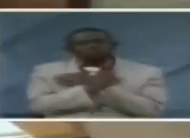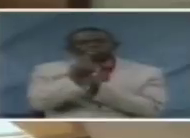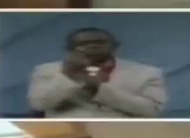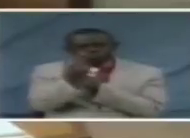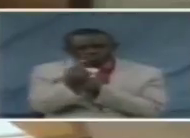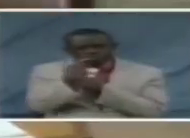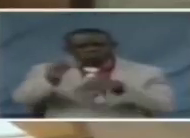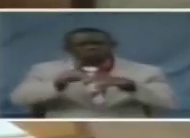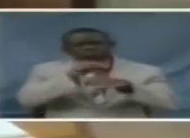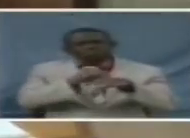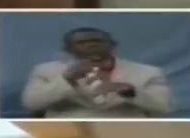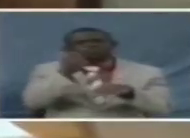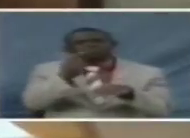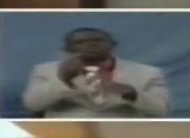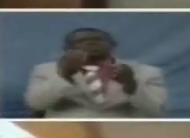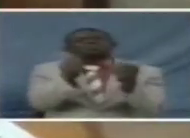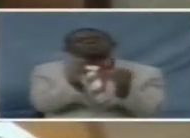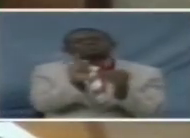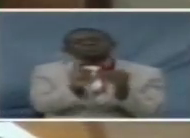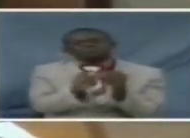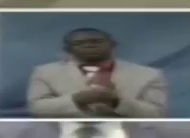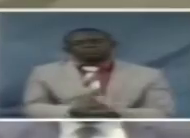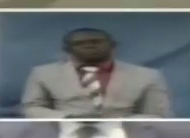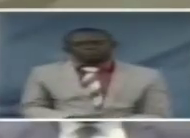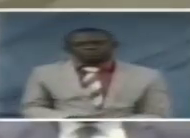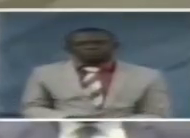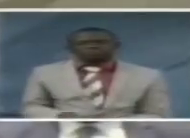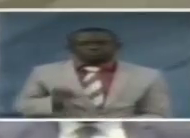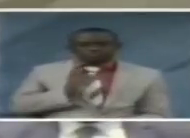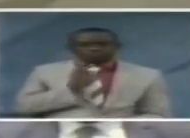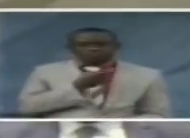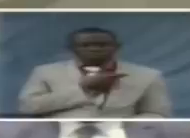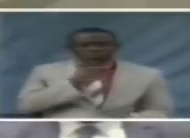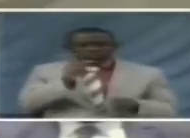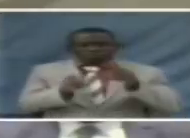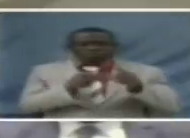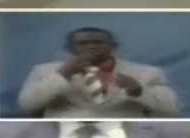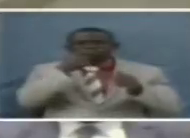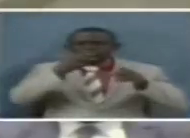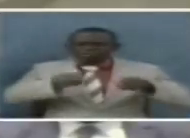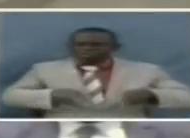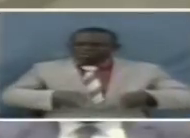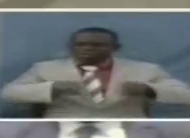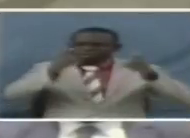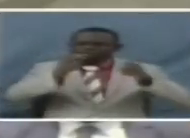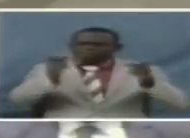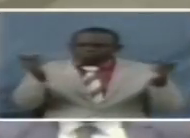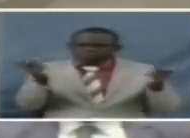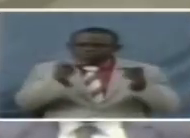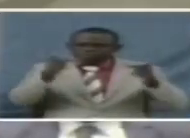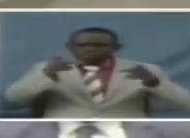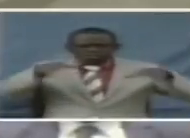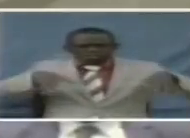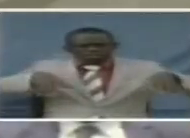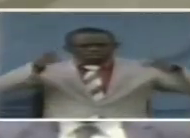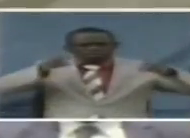Speaker, one land, one nation is our cry. We must rise